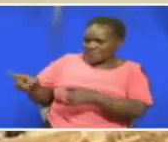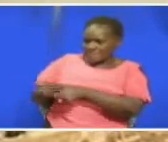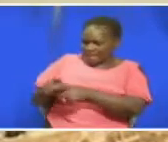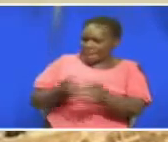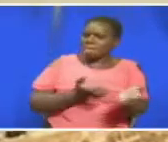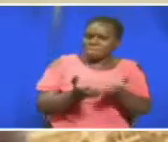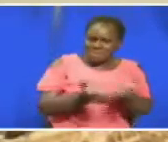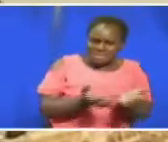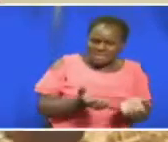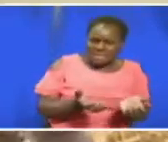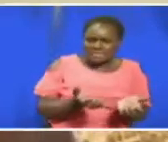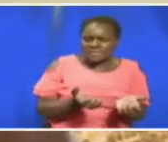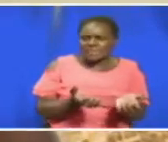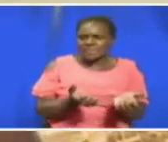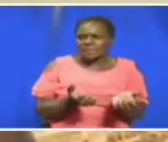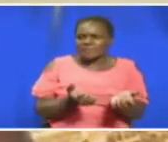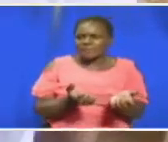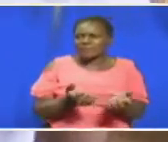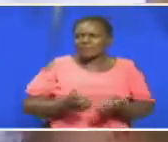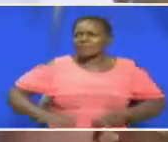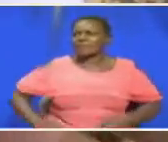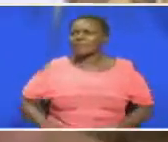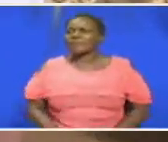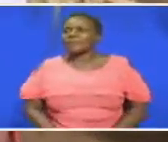children from the comfort of their workplaces.